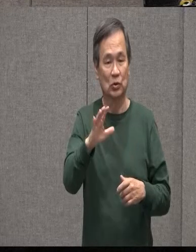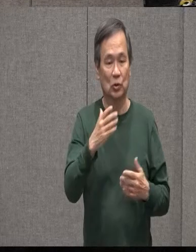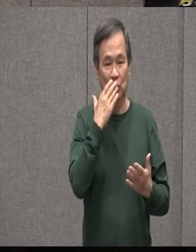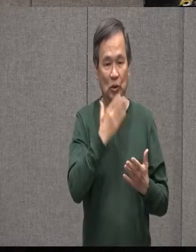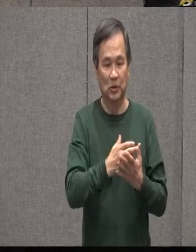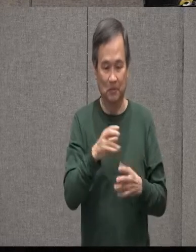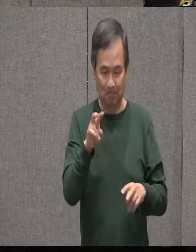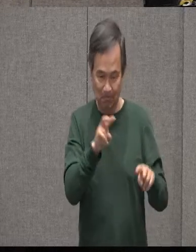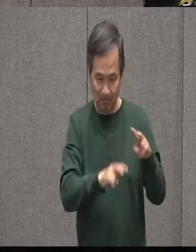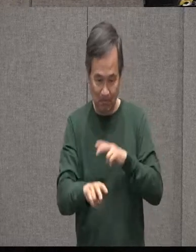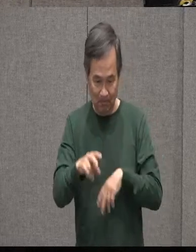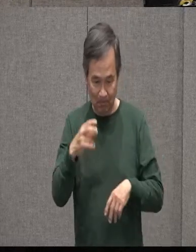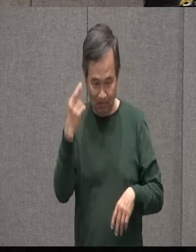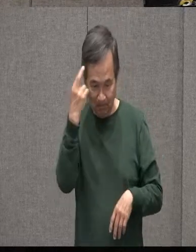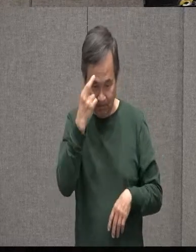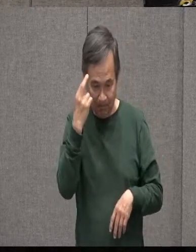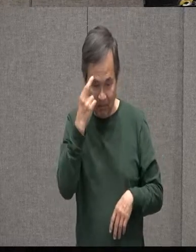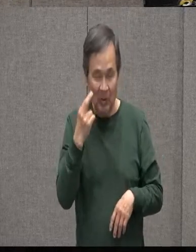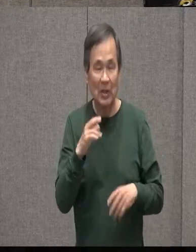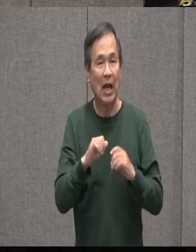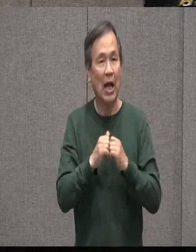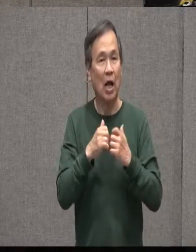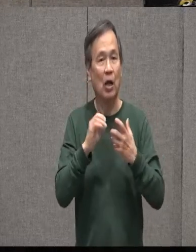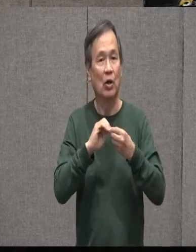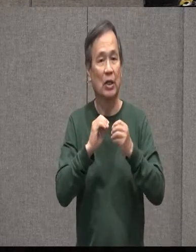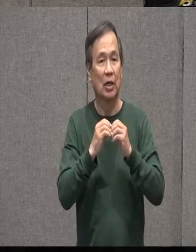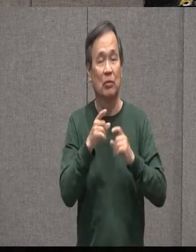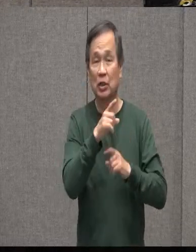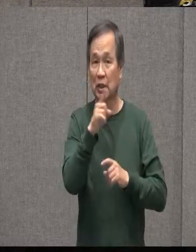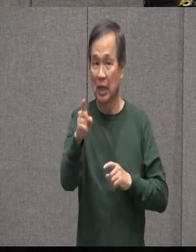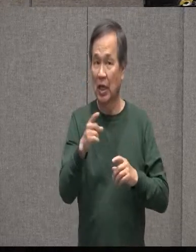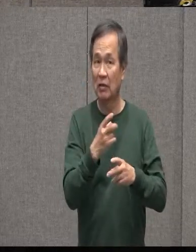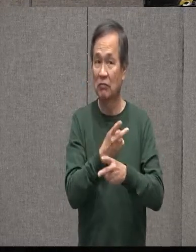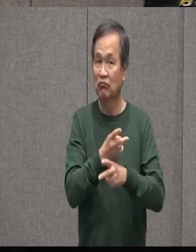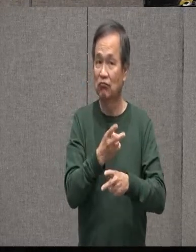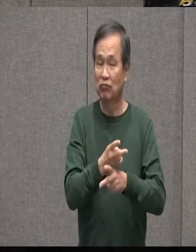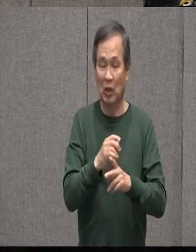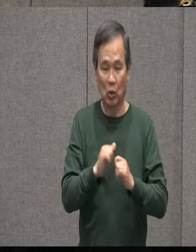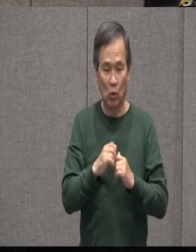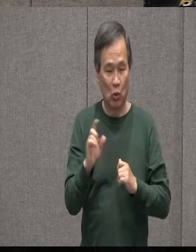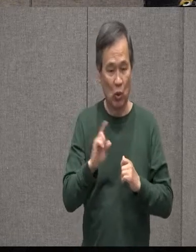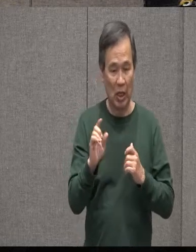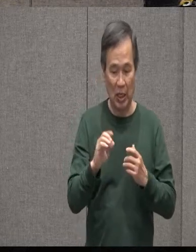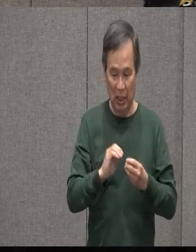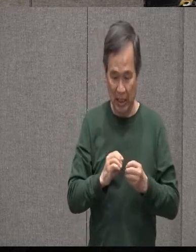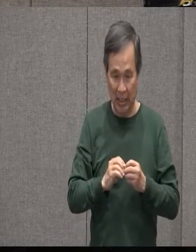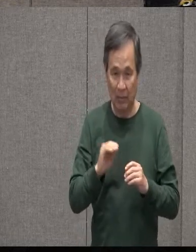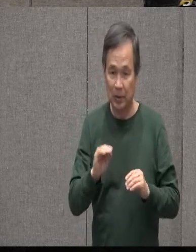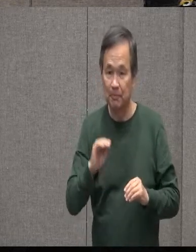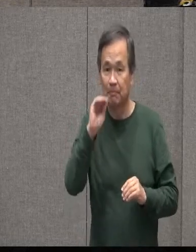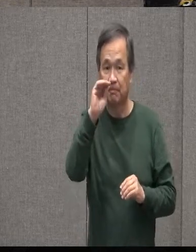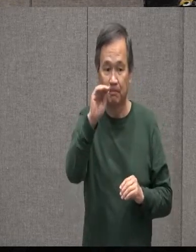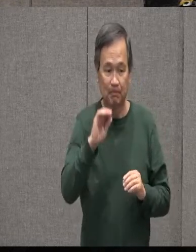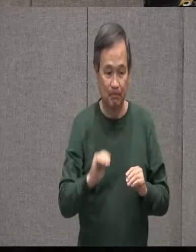some operations on there. We're seeing subtraction,